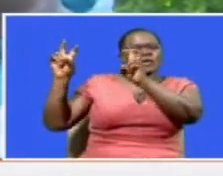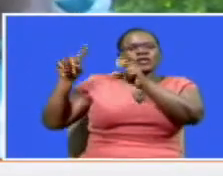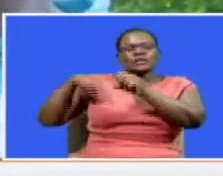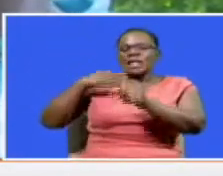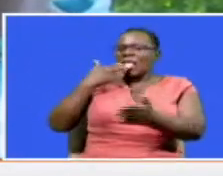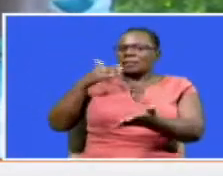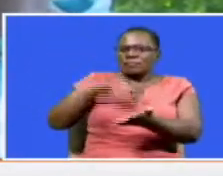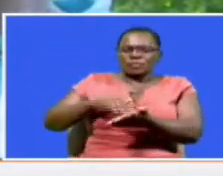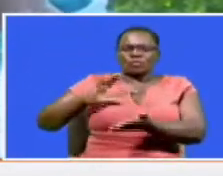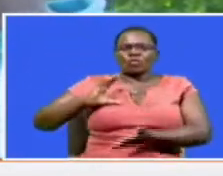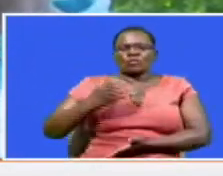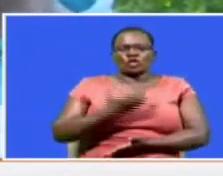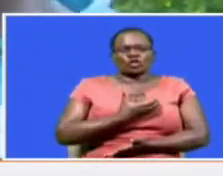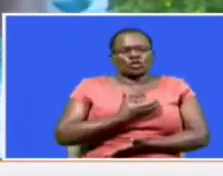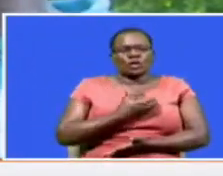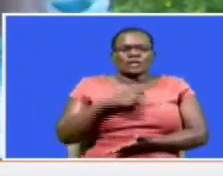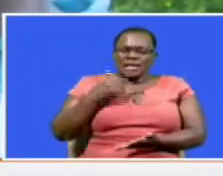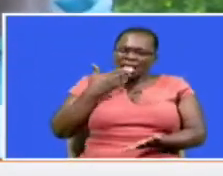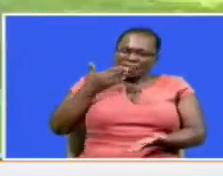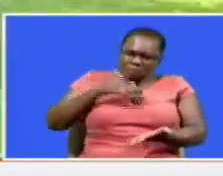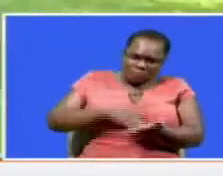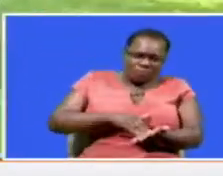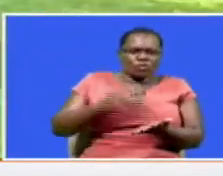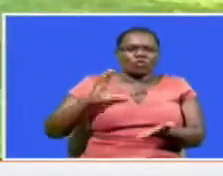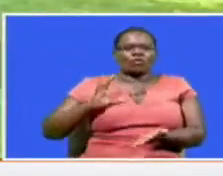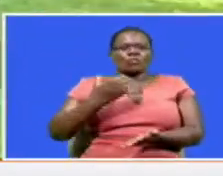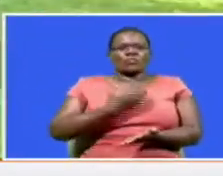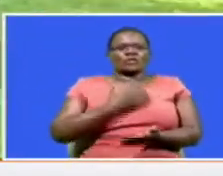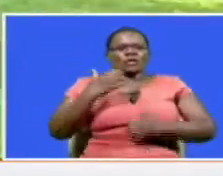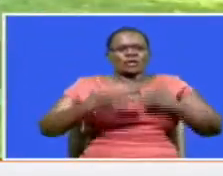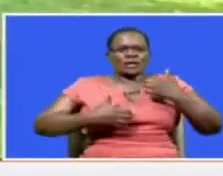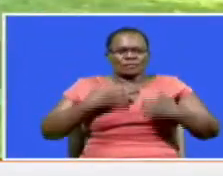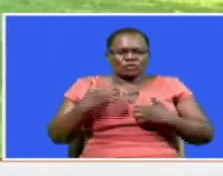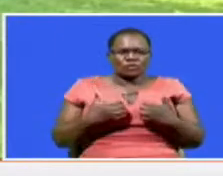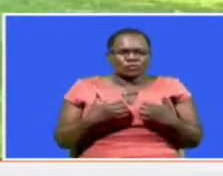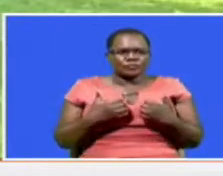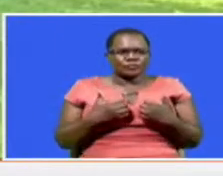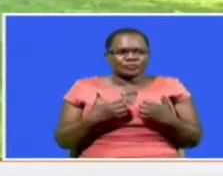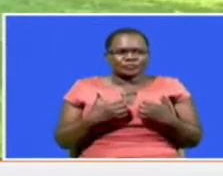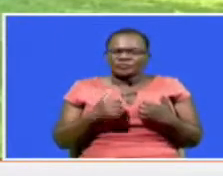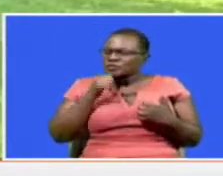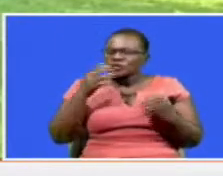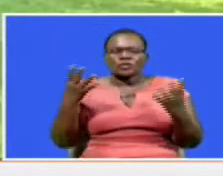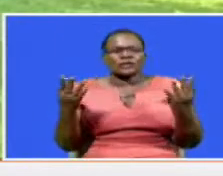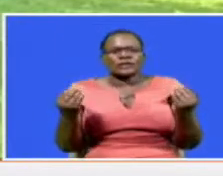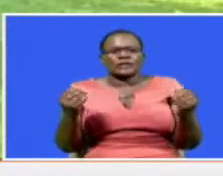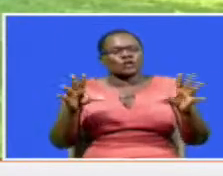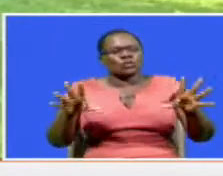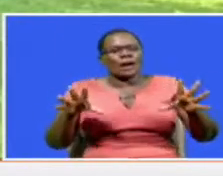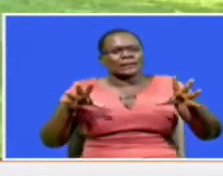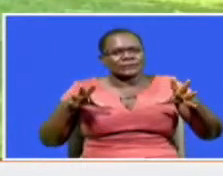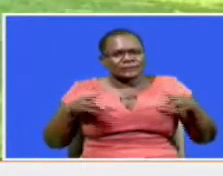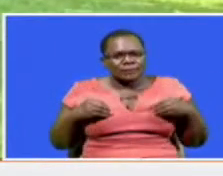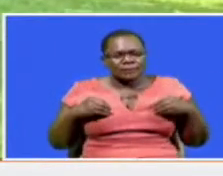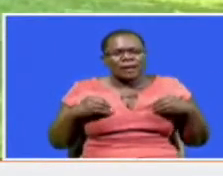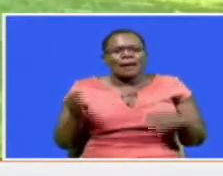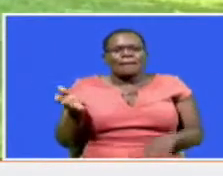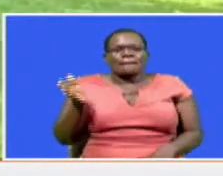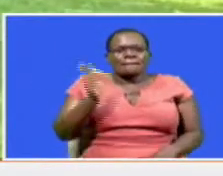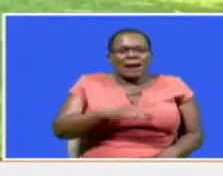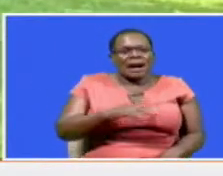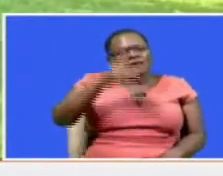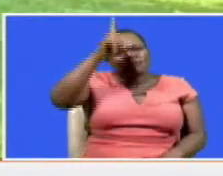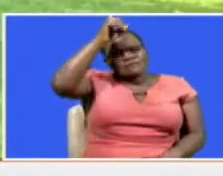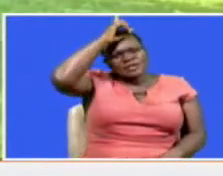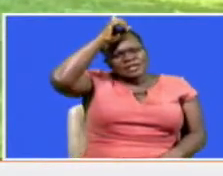sisi tuandikia commission. So tuliandikia commission. An emotional Mudi says it wasn't easy to accept and went back to his